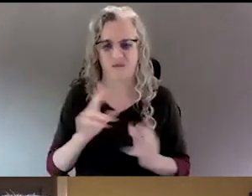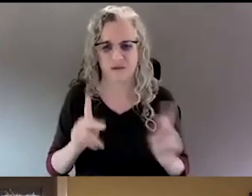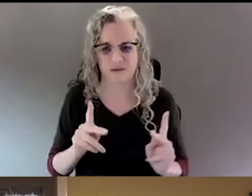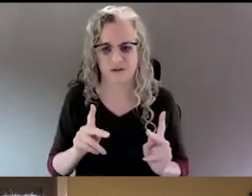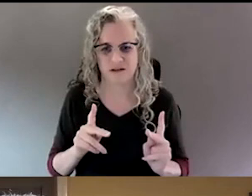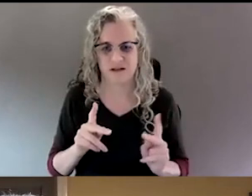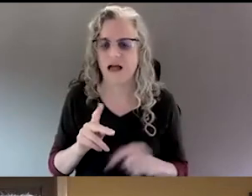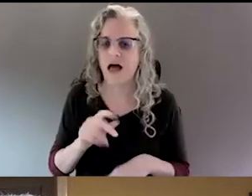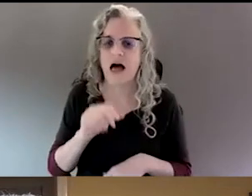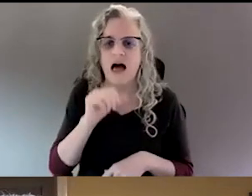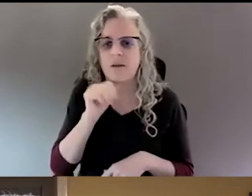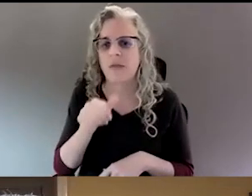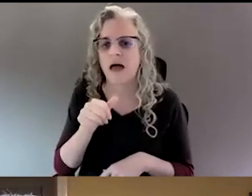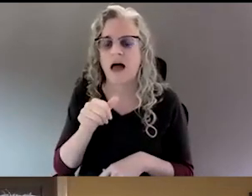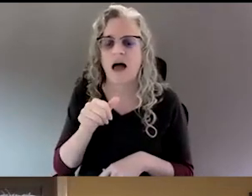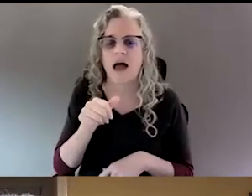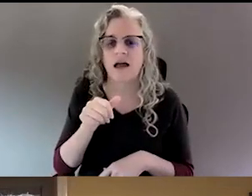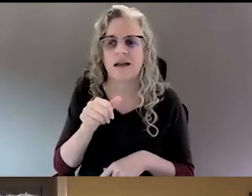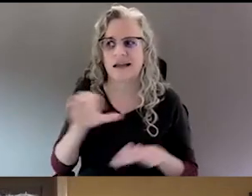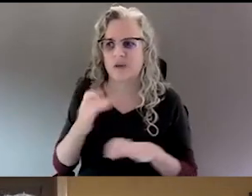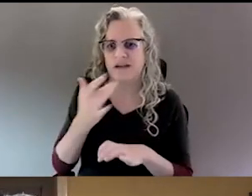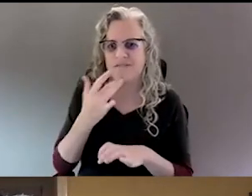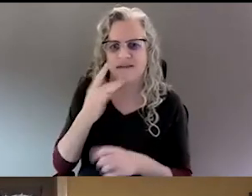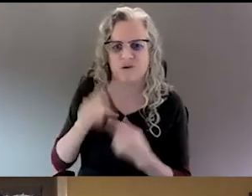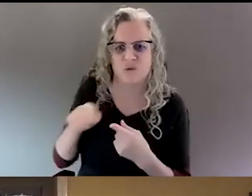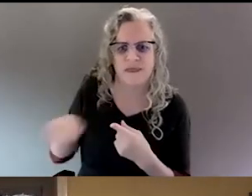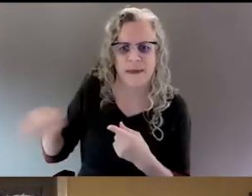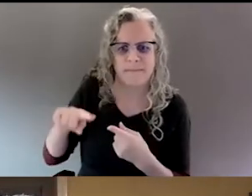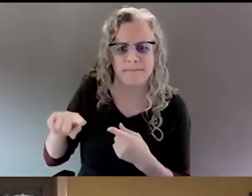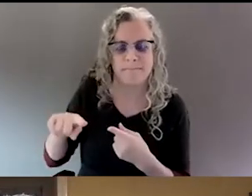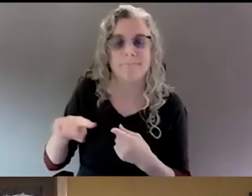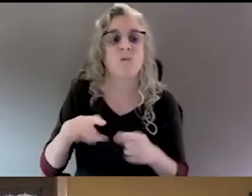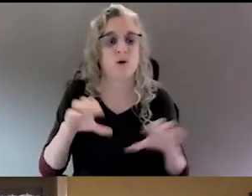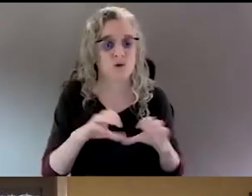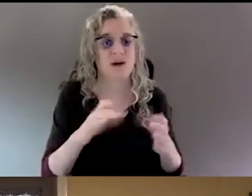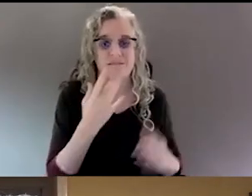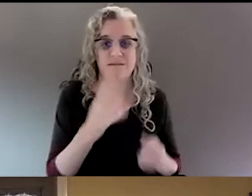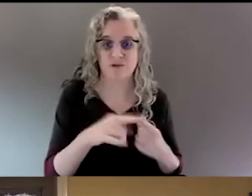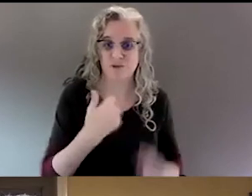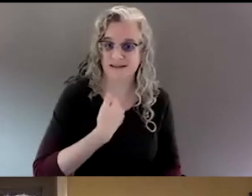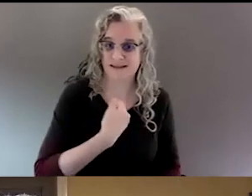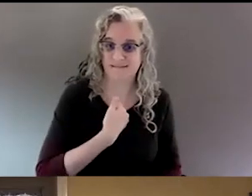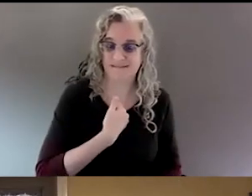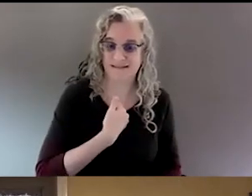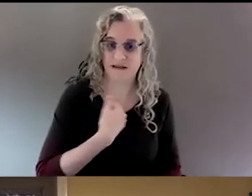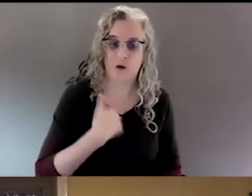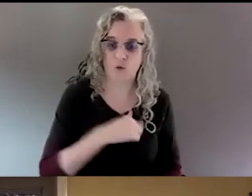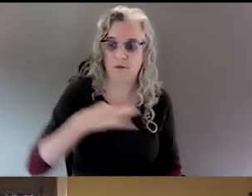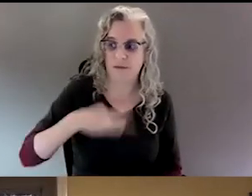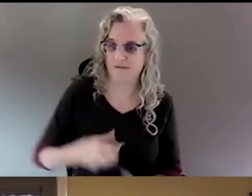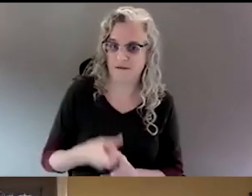be themselves. We're actually doing ourselves a favor by being able to benefit from who they are. And I think that's